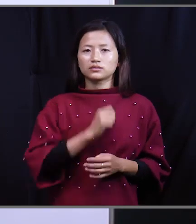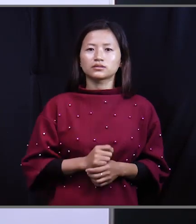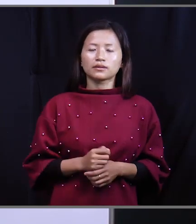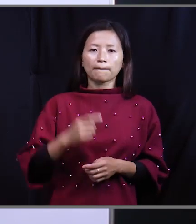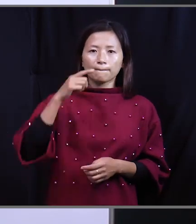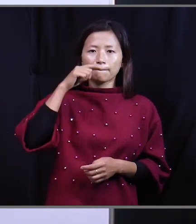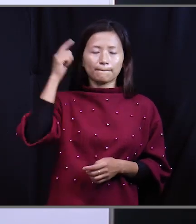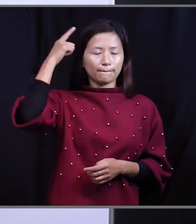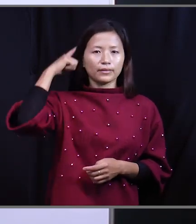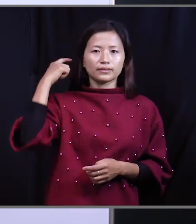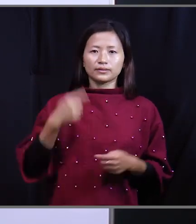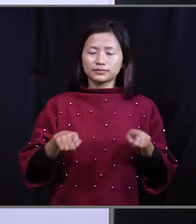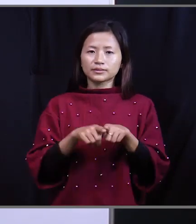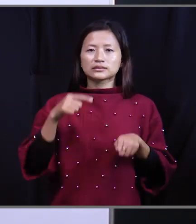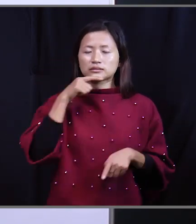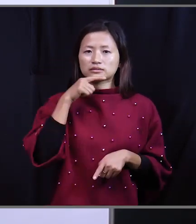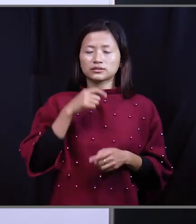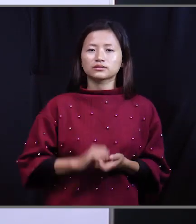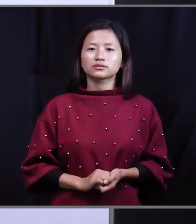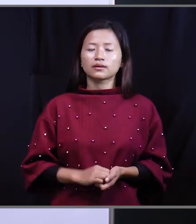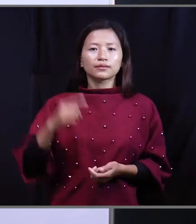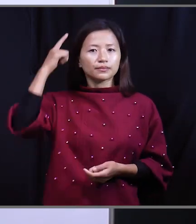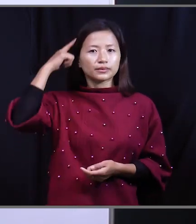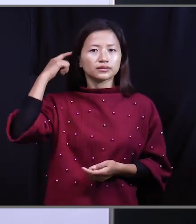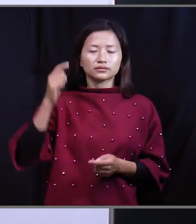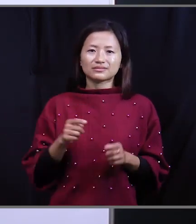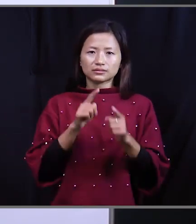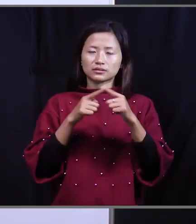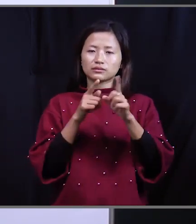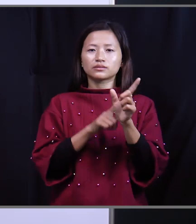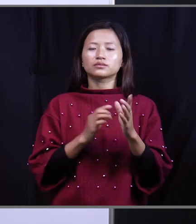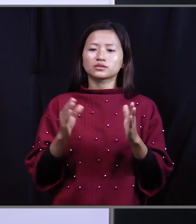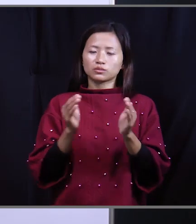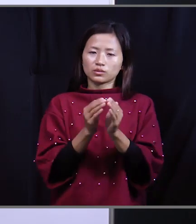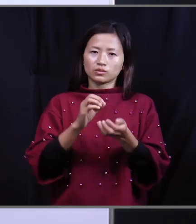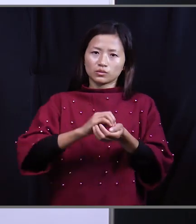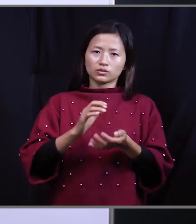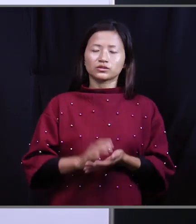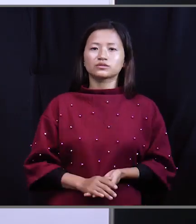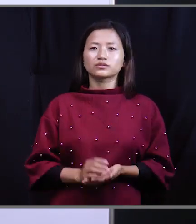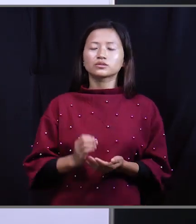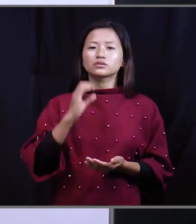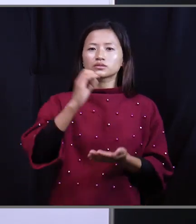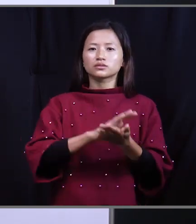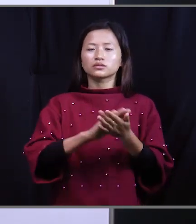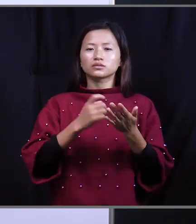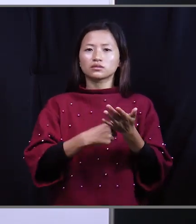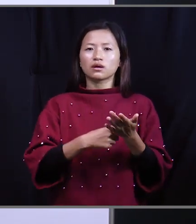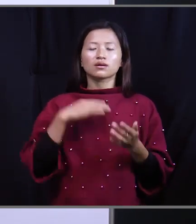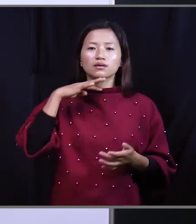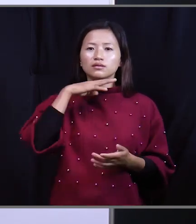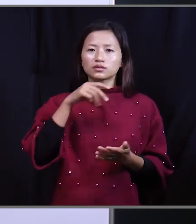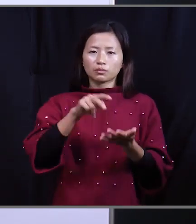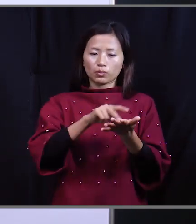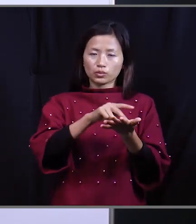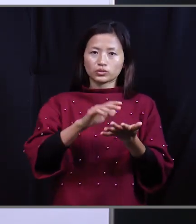and red. So the black type of chromatid will be having a small portion of the red portion of chromatid, with the colored portion. In